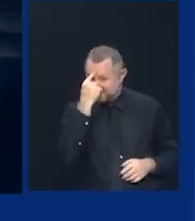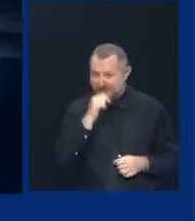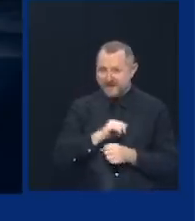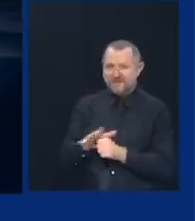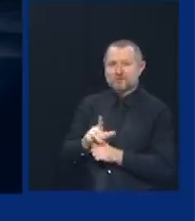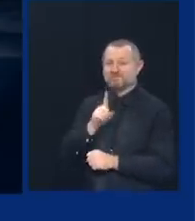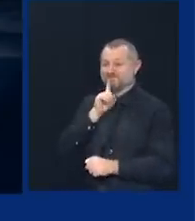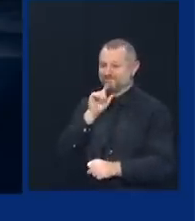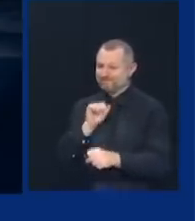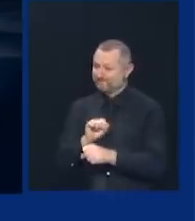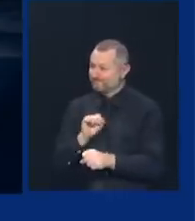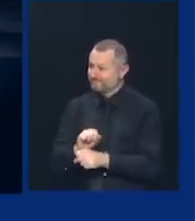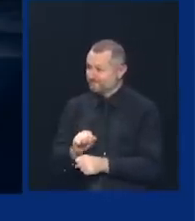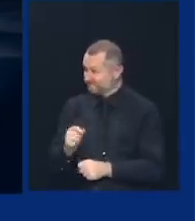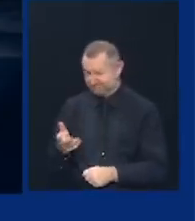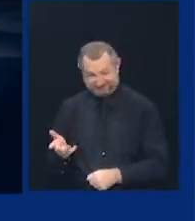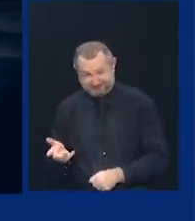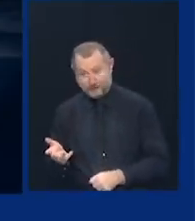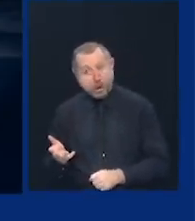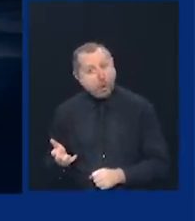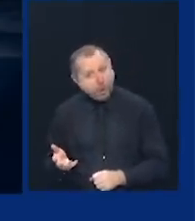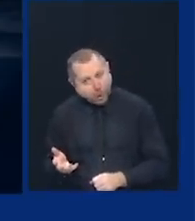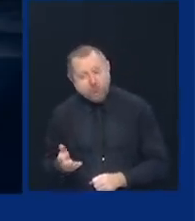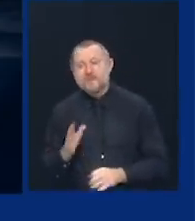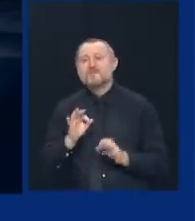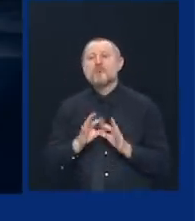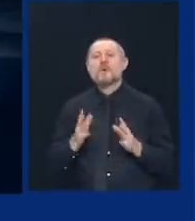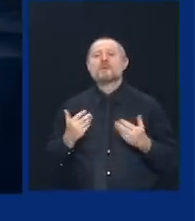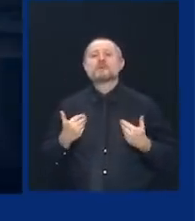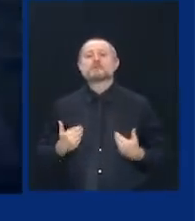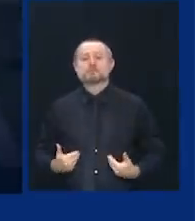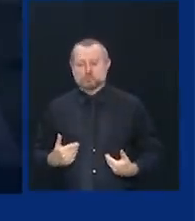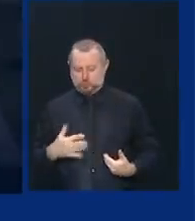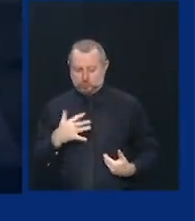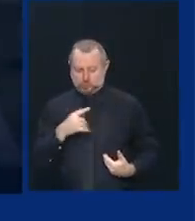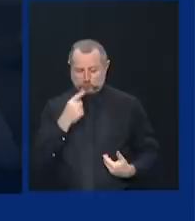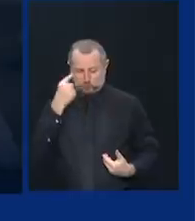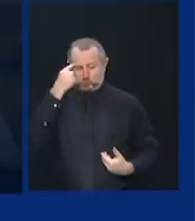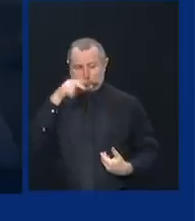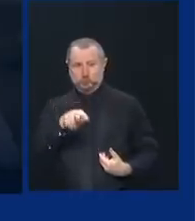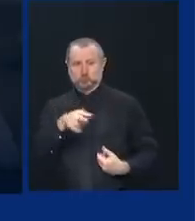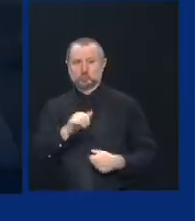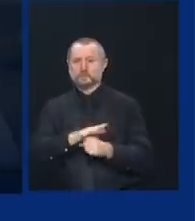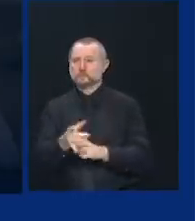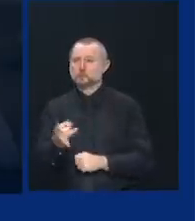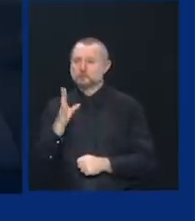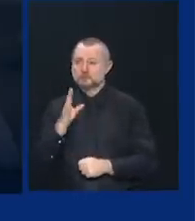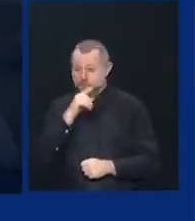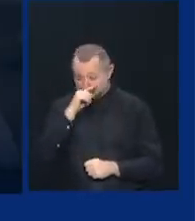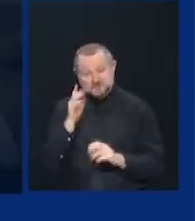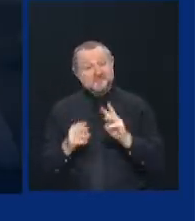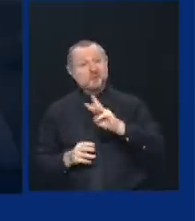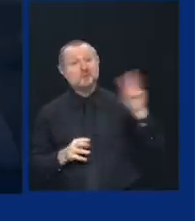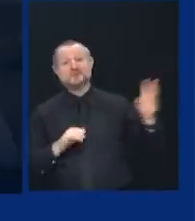Because it is real for you. Western New York never felt that same level of reality.